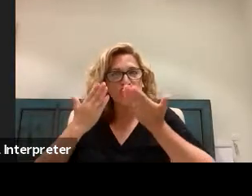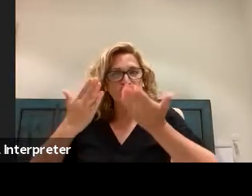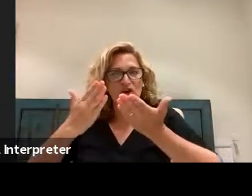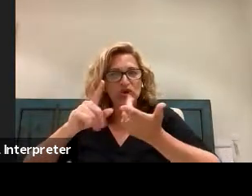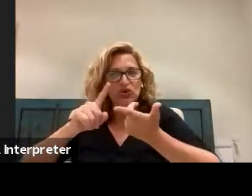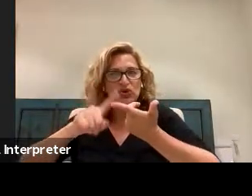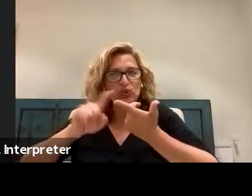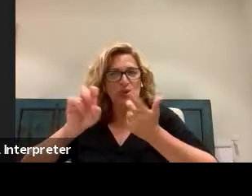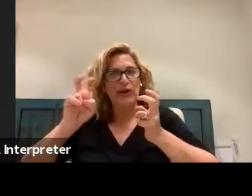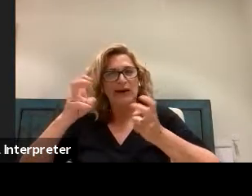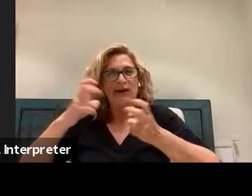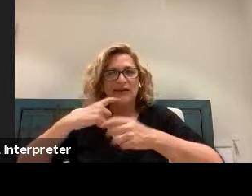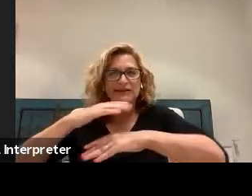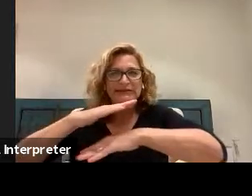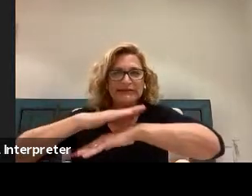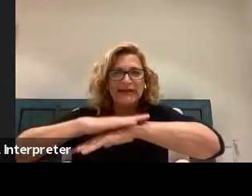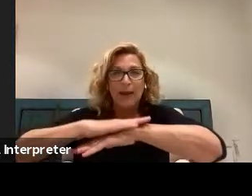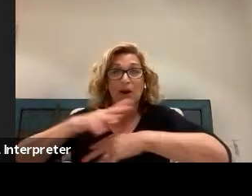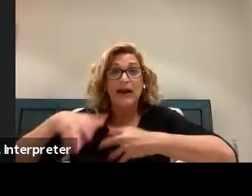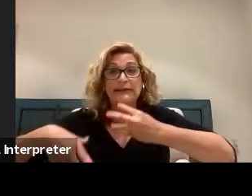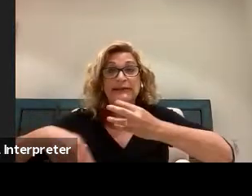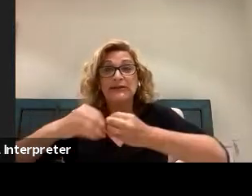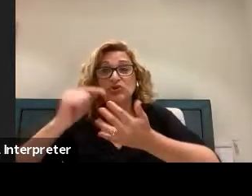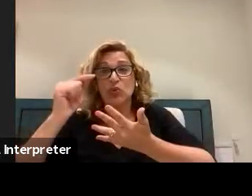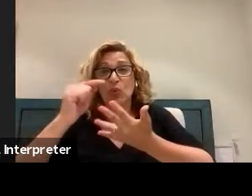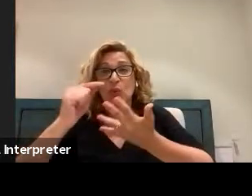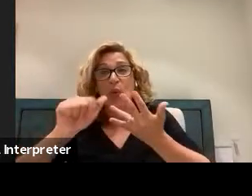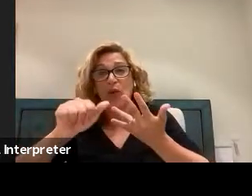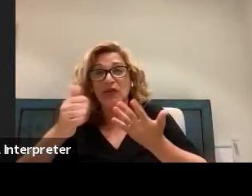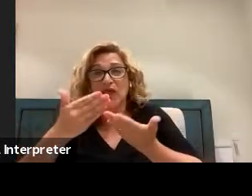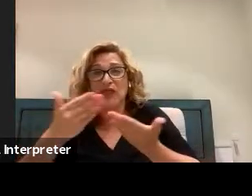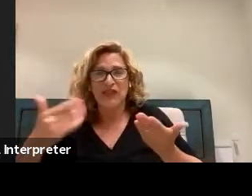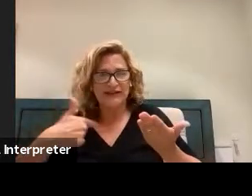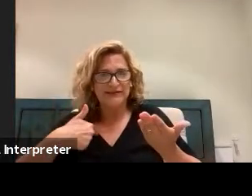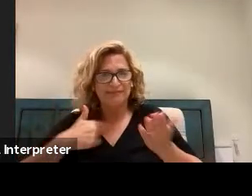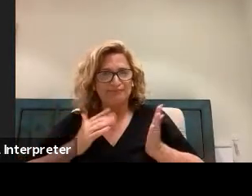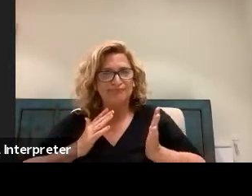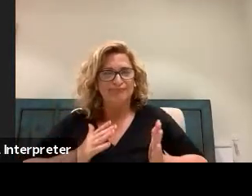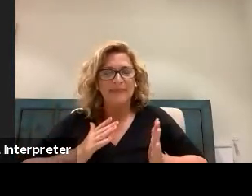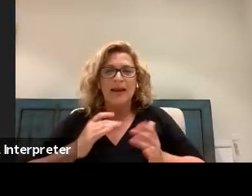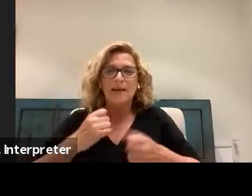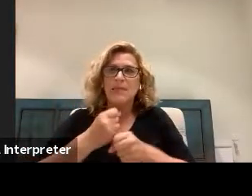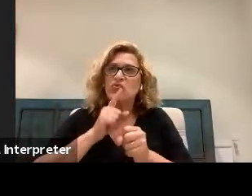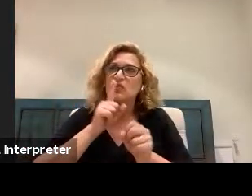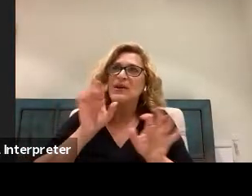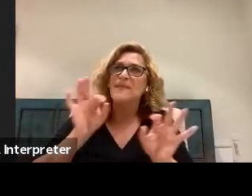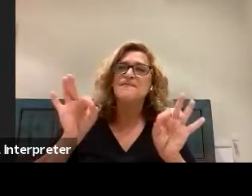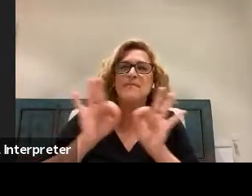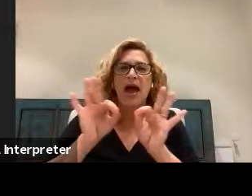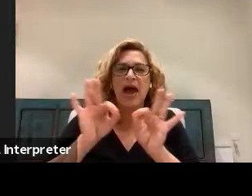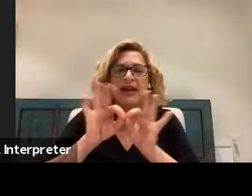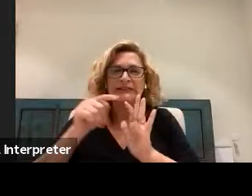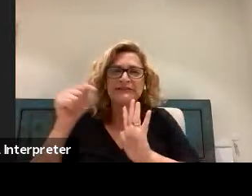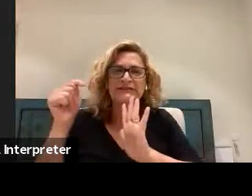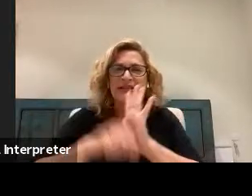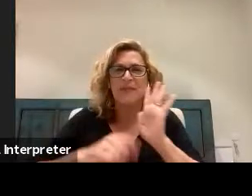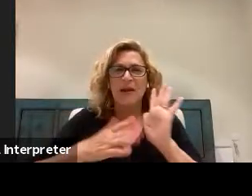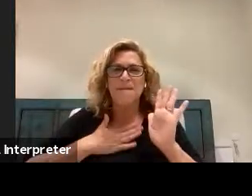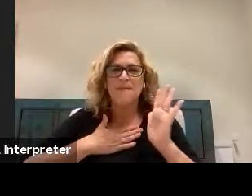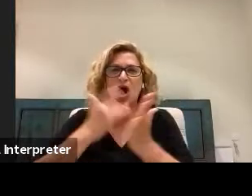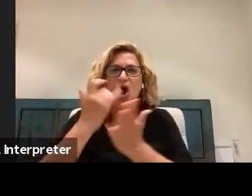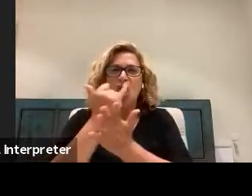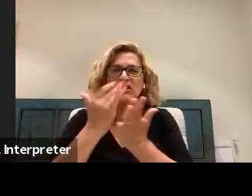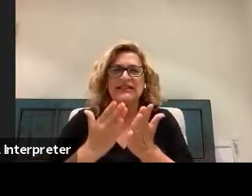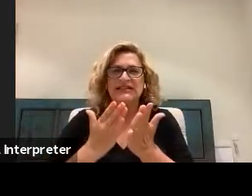addition to all the other things that I am, that's going to make it matter, that's going to deepen my artistic practice. Because